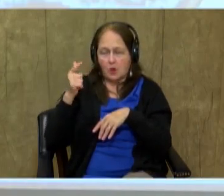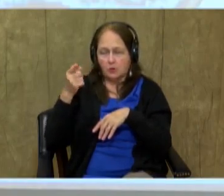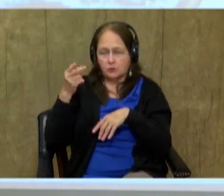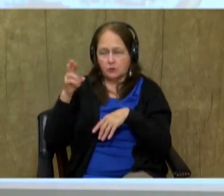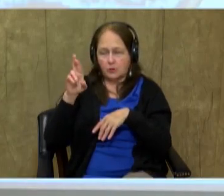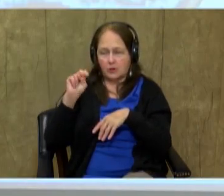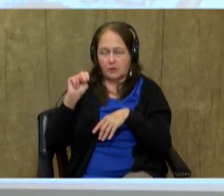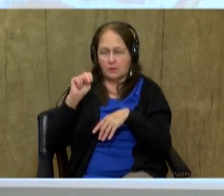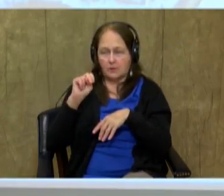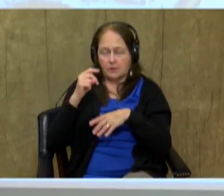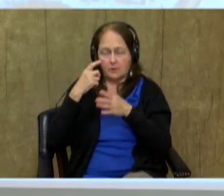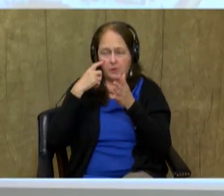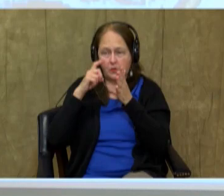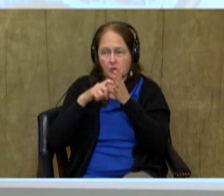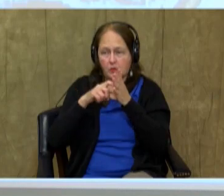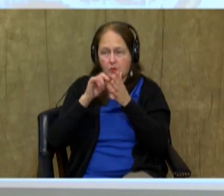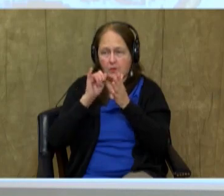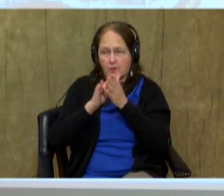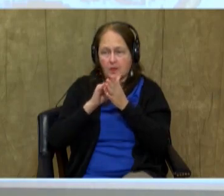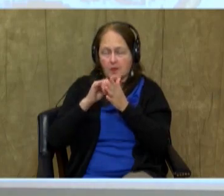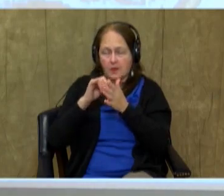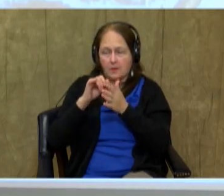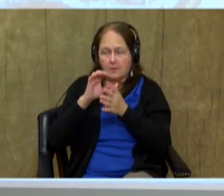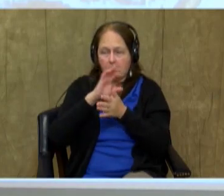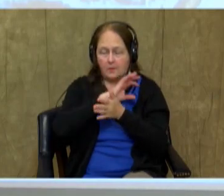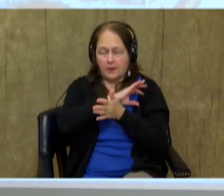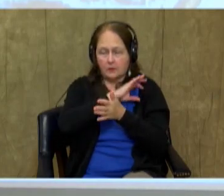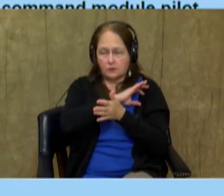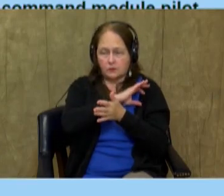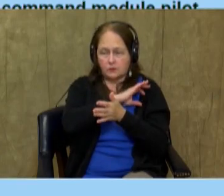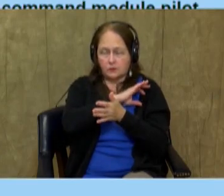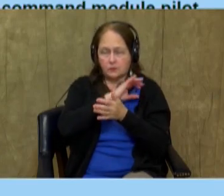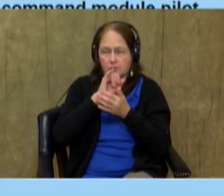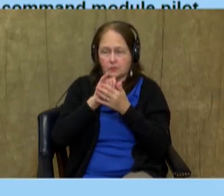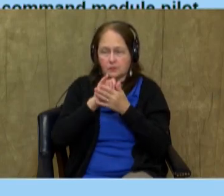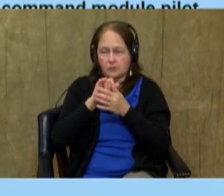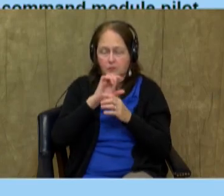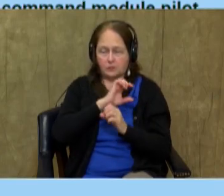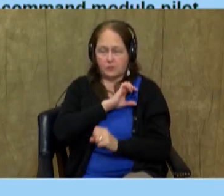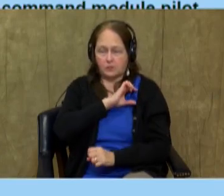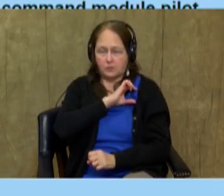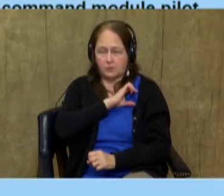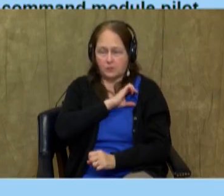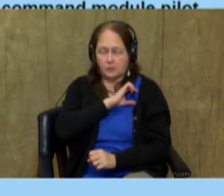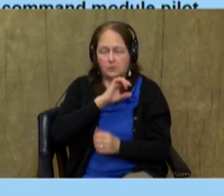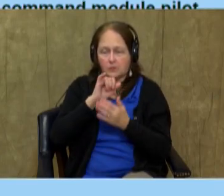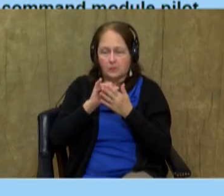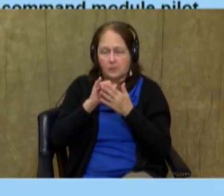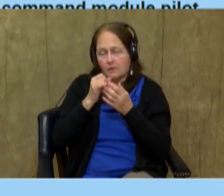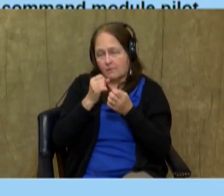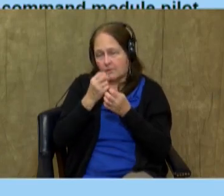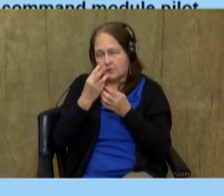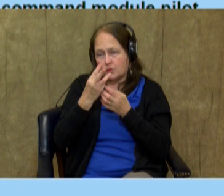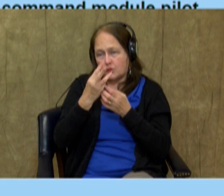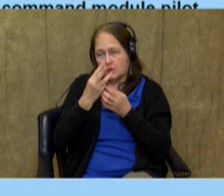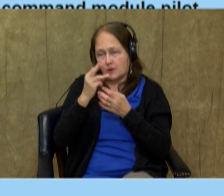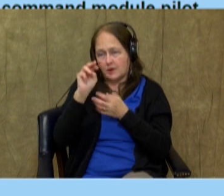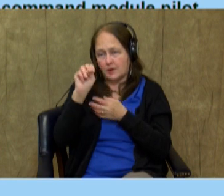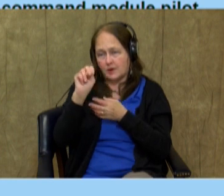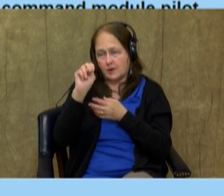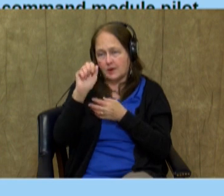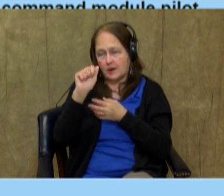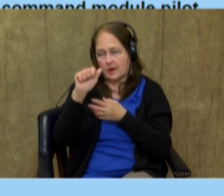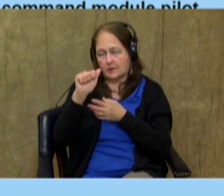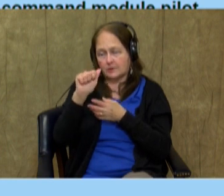you to notice something about this patch. This was the first and one of only a few NASA